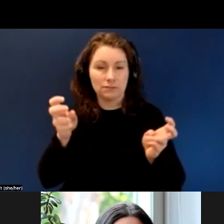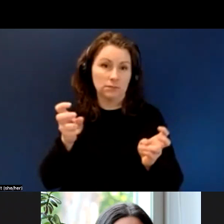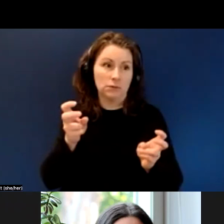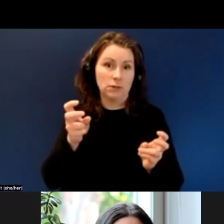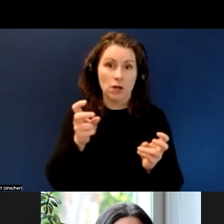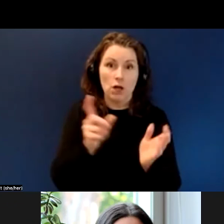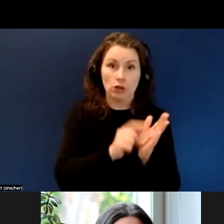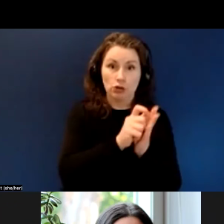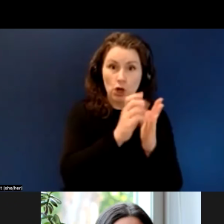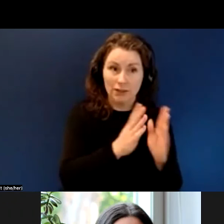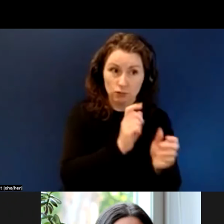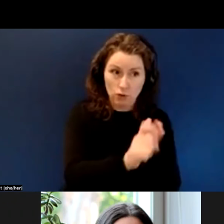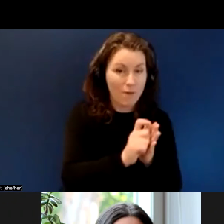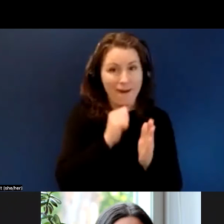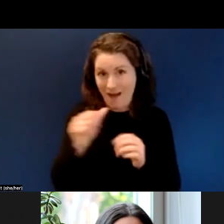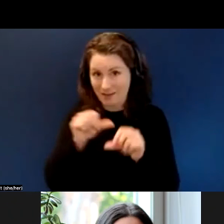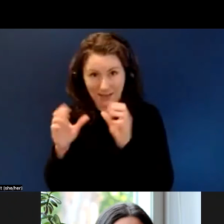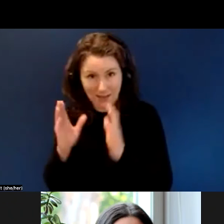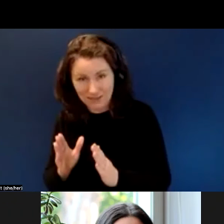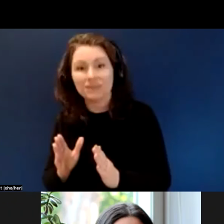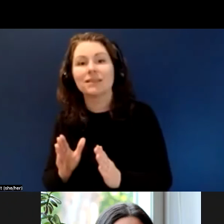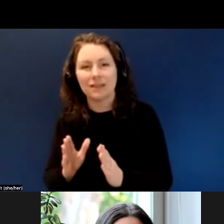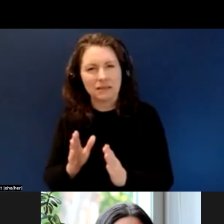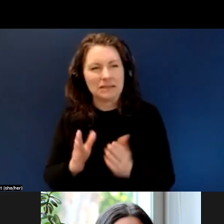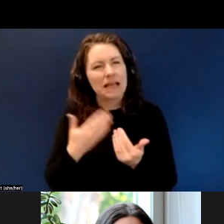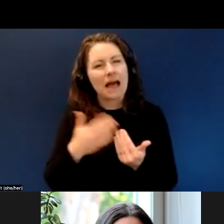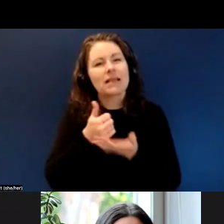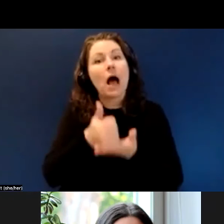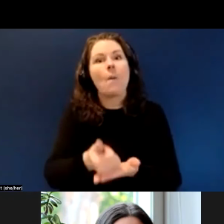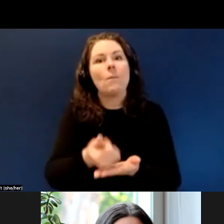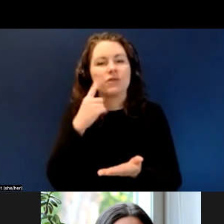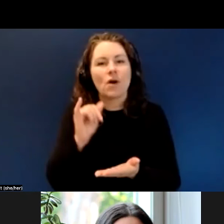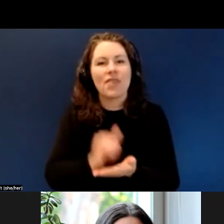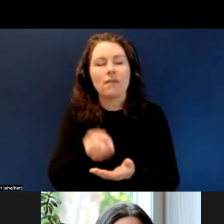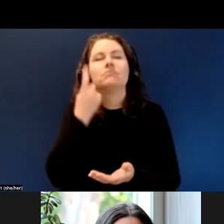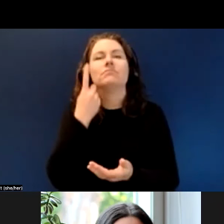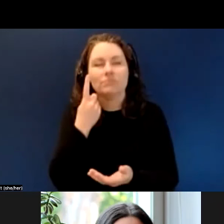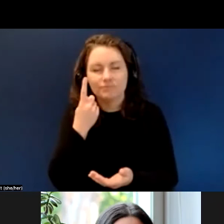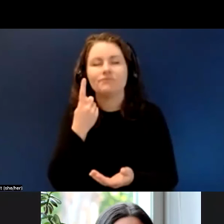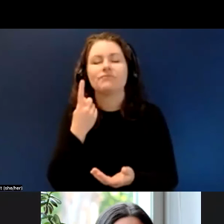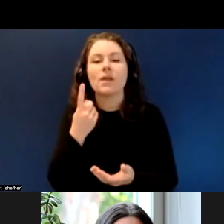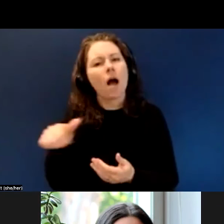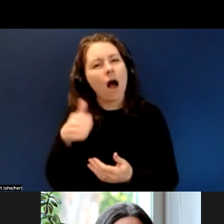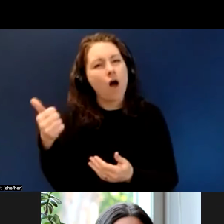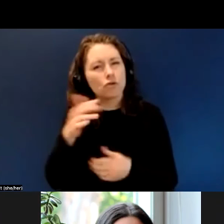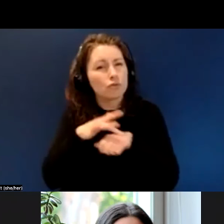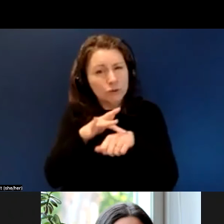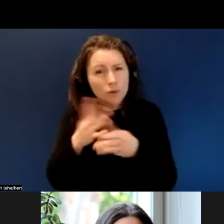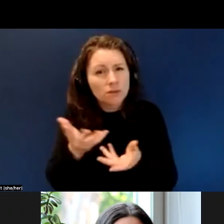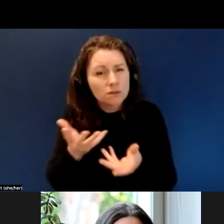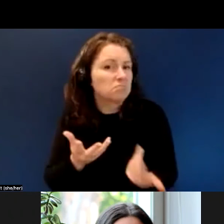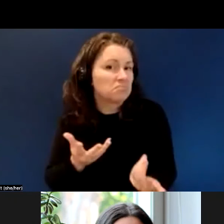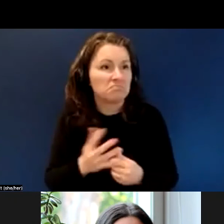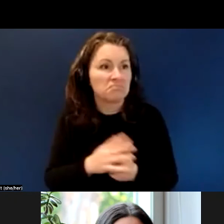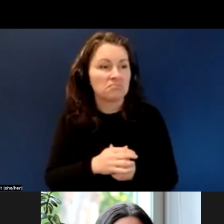actually very helpful, I think, in terms of the digestibility of the information. But are there other resources? I mean, certainly,